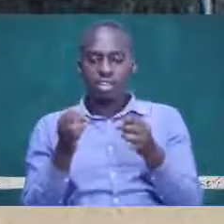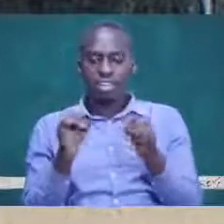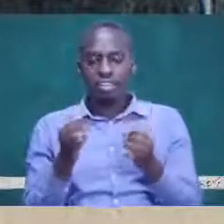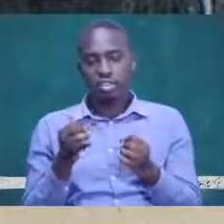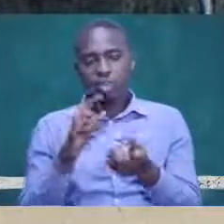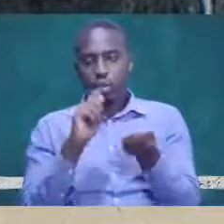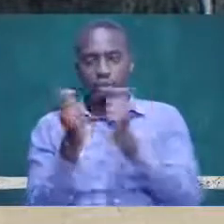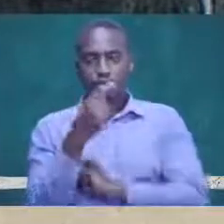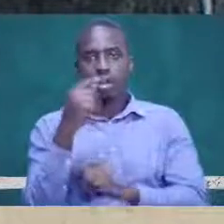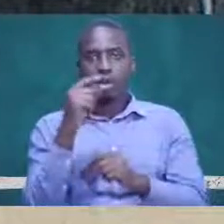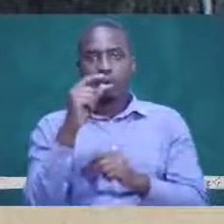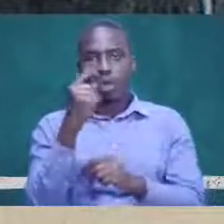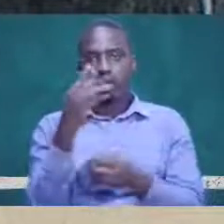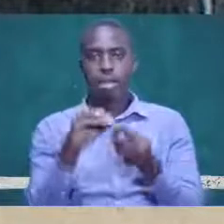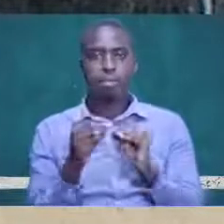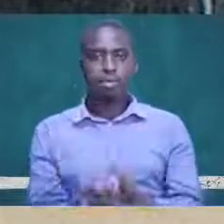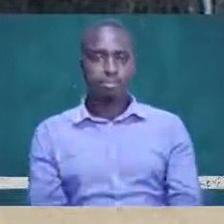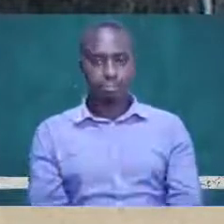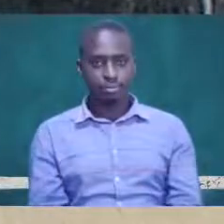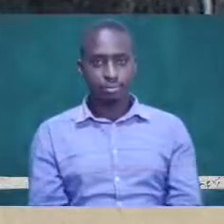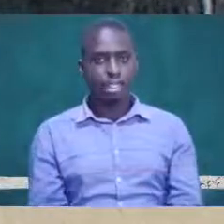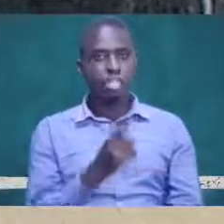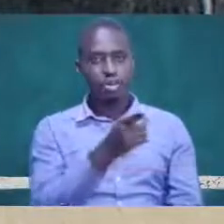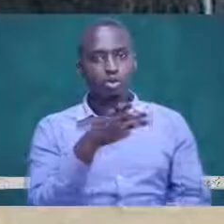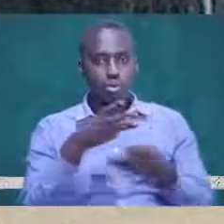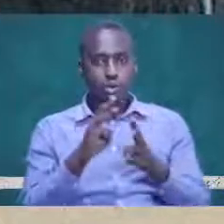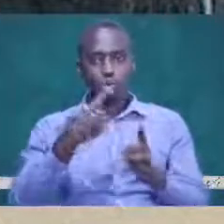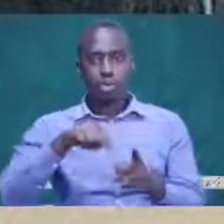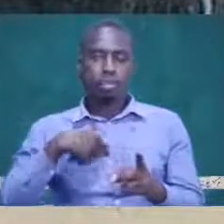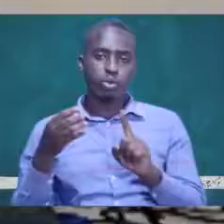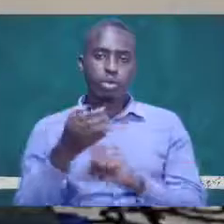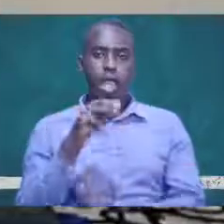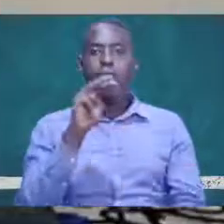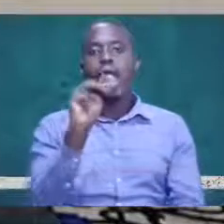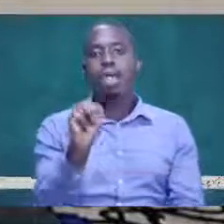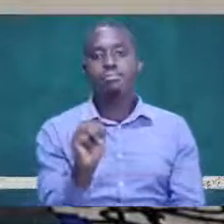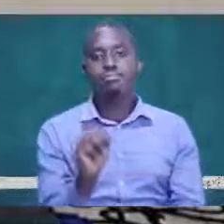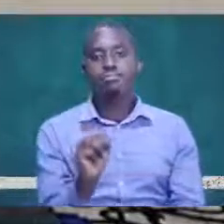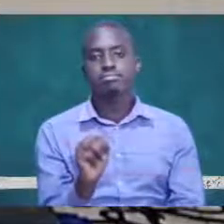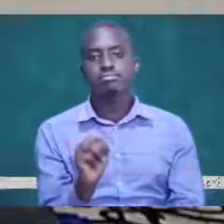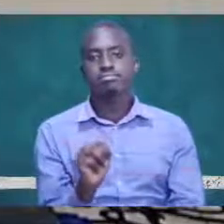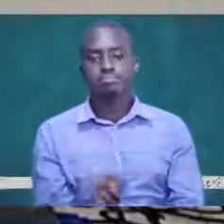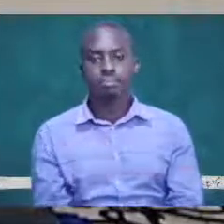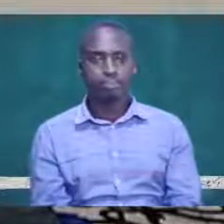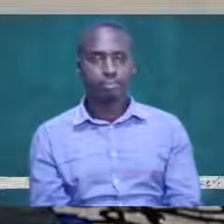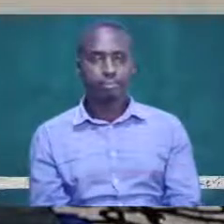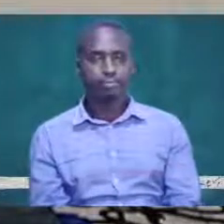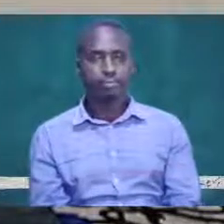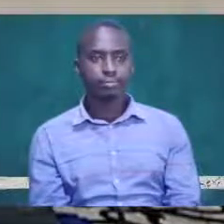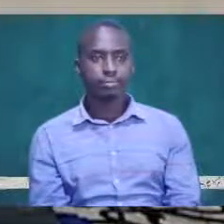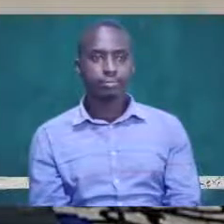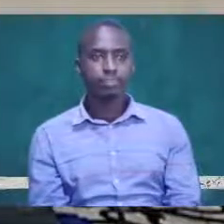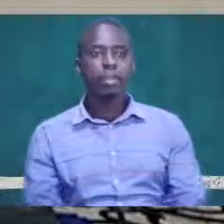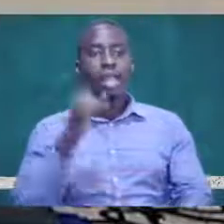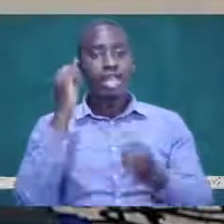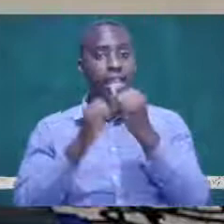be 1.7 times. That is how we get the multiplier, the magnitude of the multiplier. The